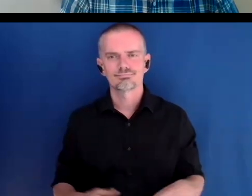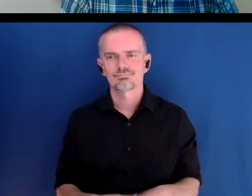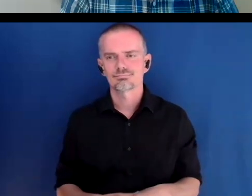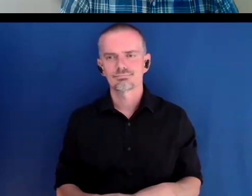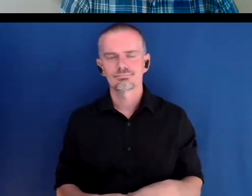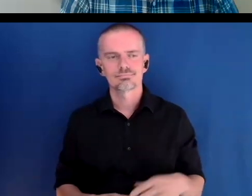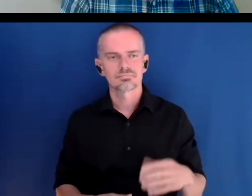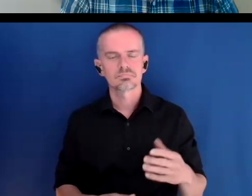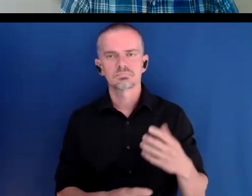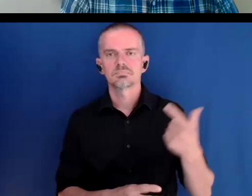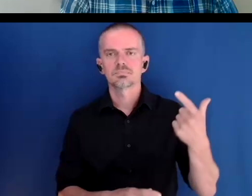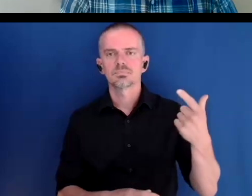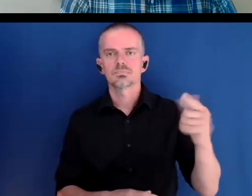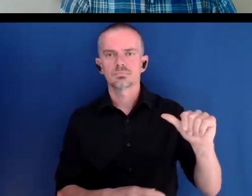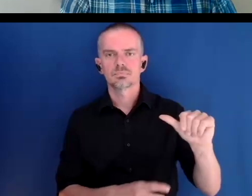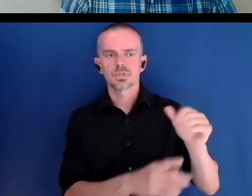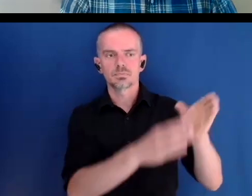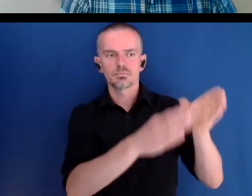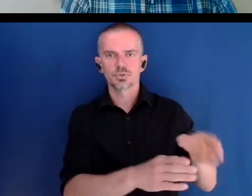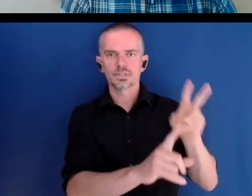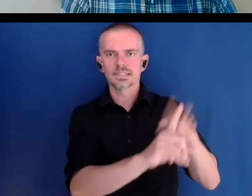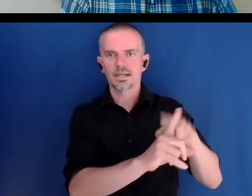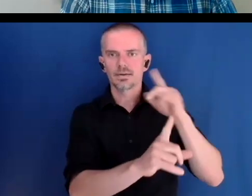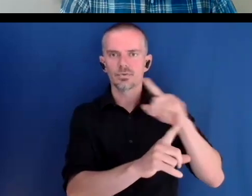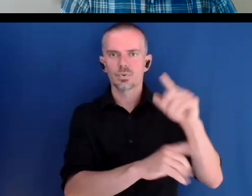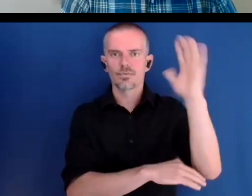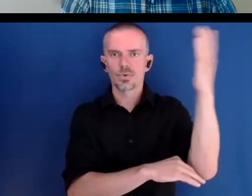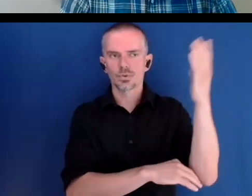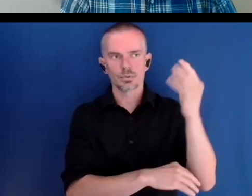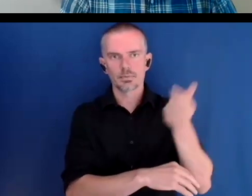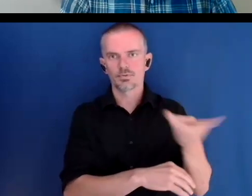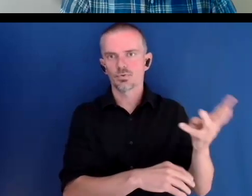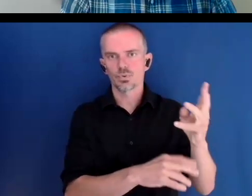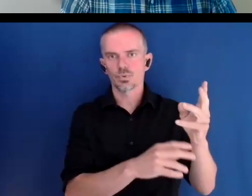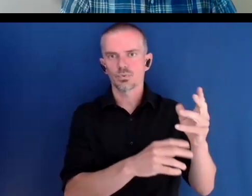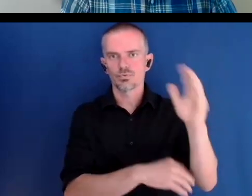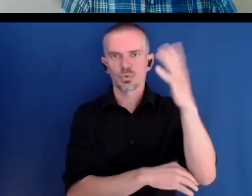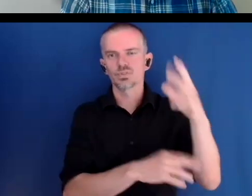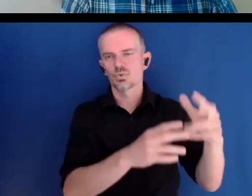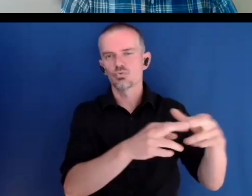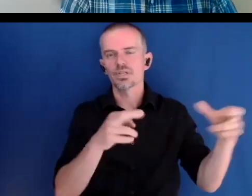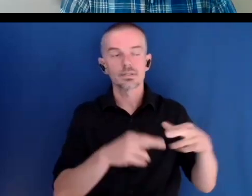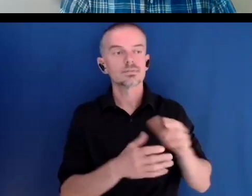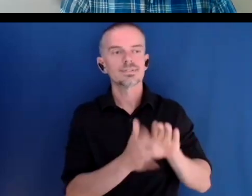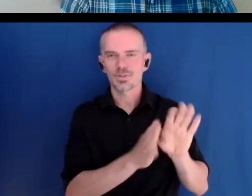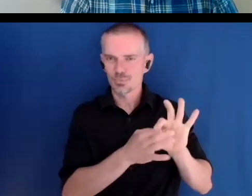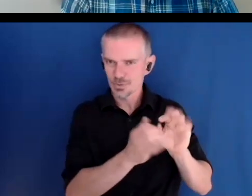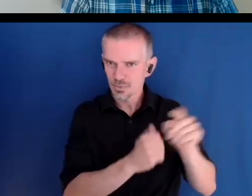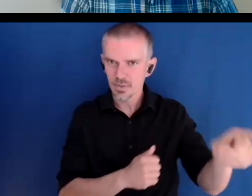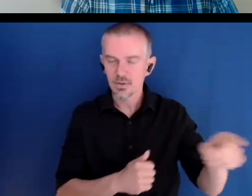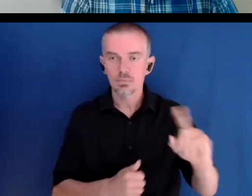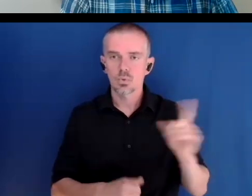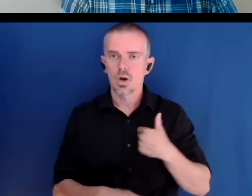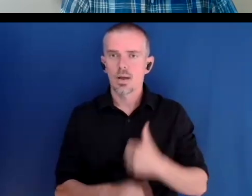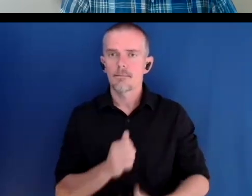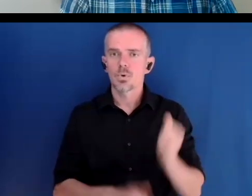grants and agreements person at a forest or zoned for a few forests, and you develop relationships with them. In the region where I primarily